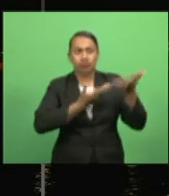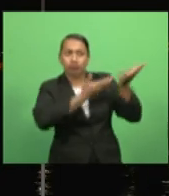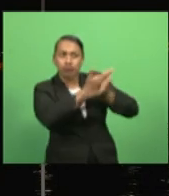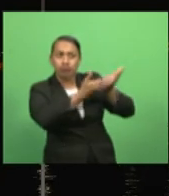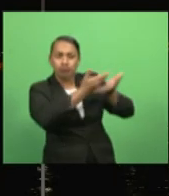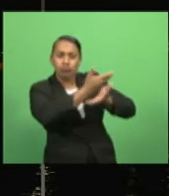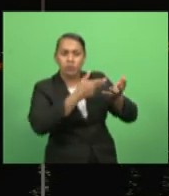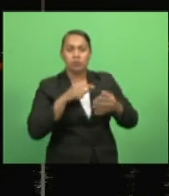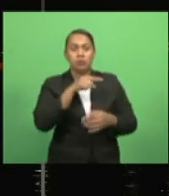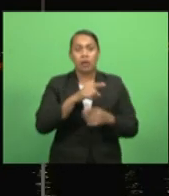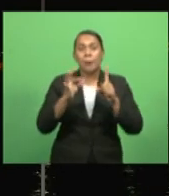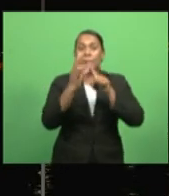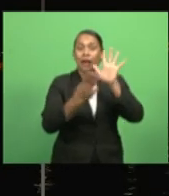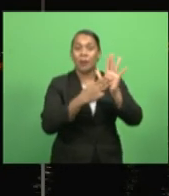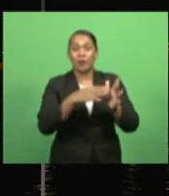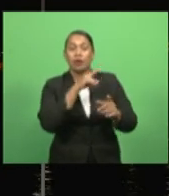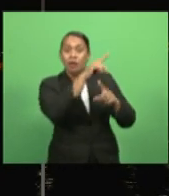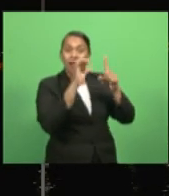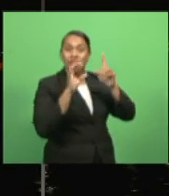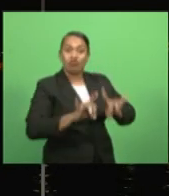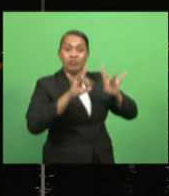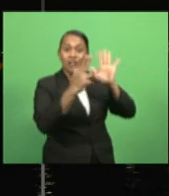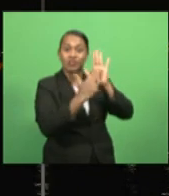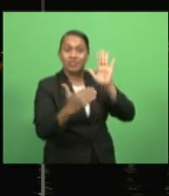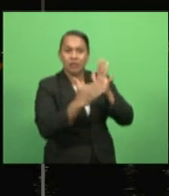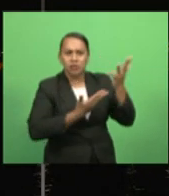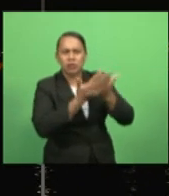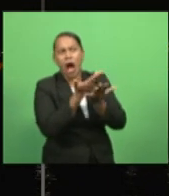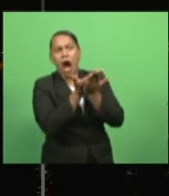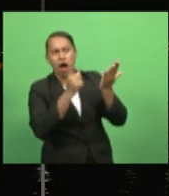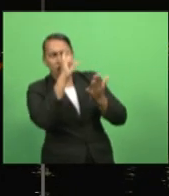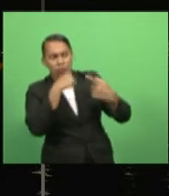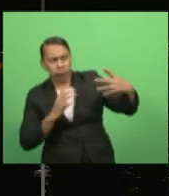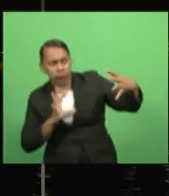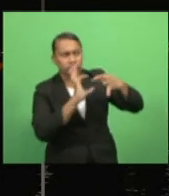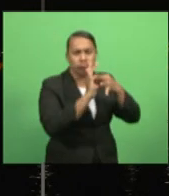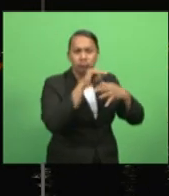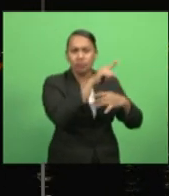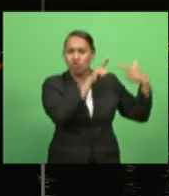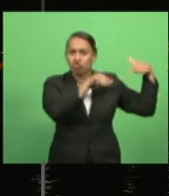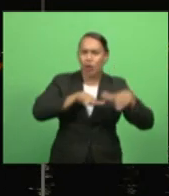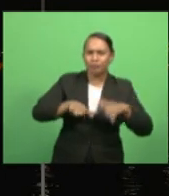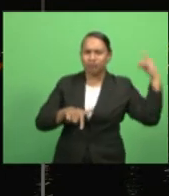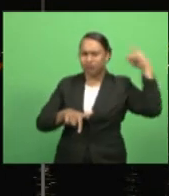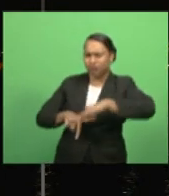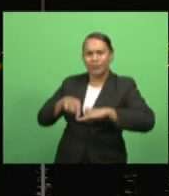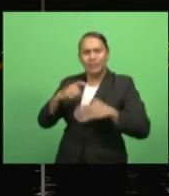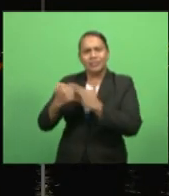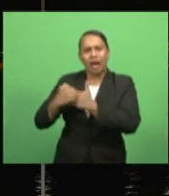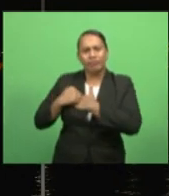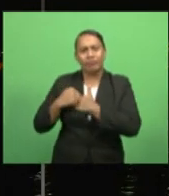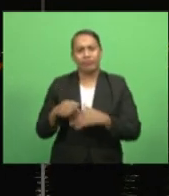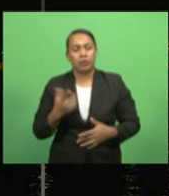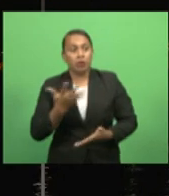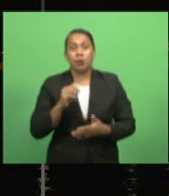Trade Minister on the necessary requirements to join the travel bubble. The Prime Ministers of the two countries have indicated they